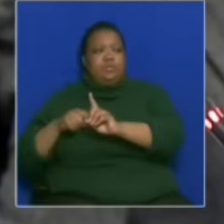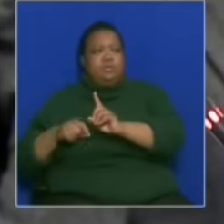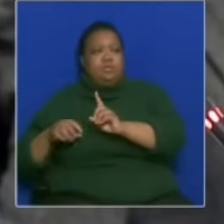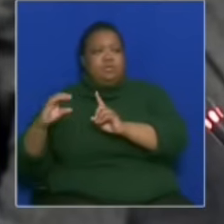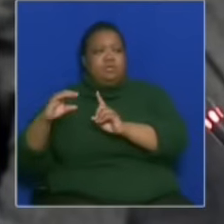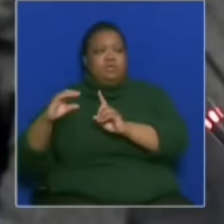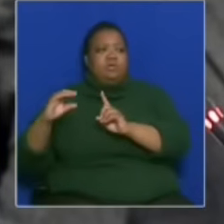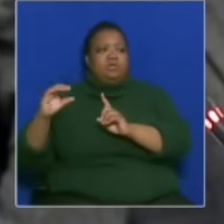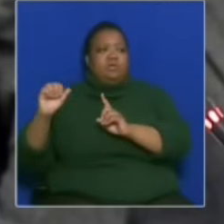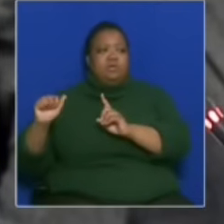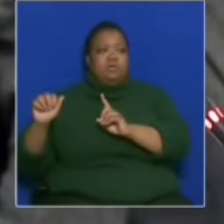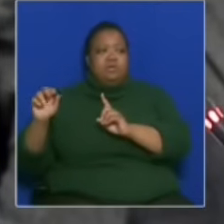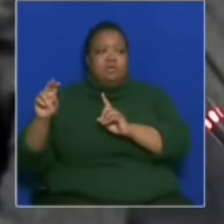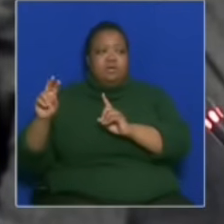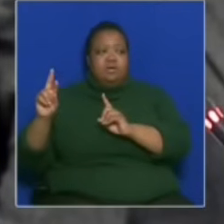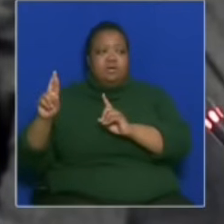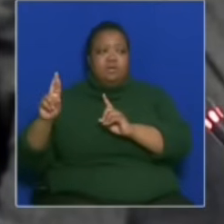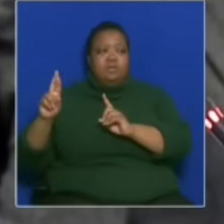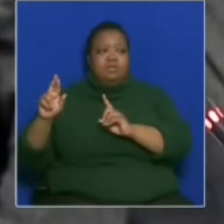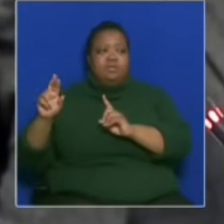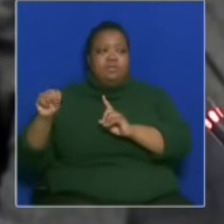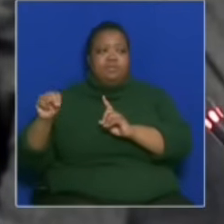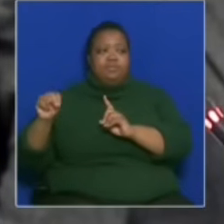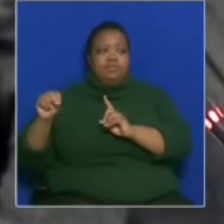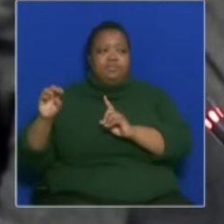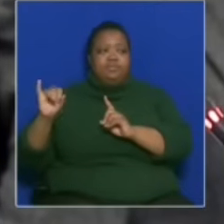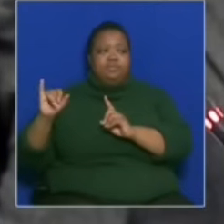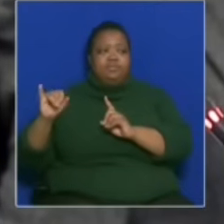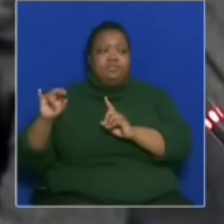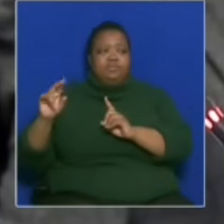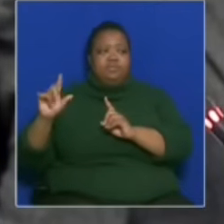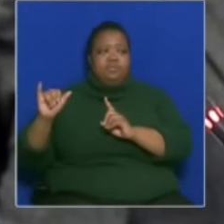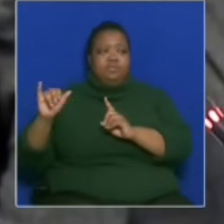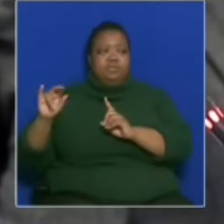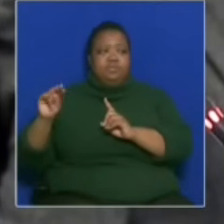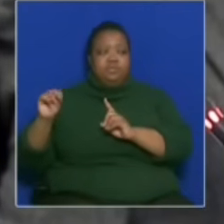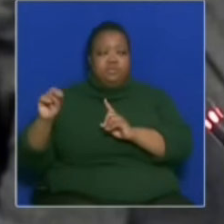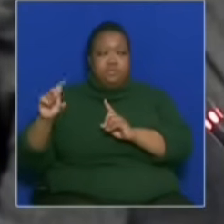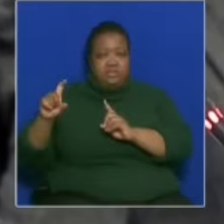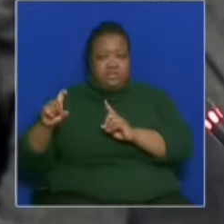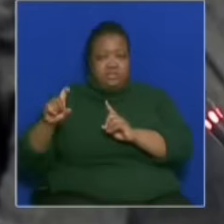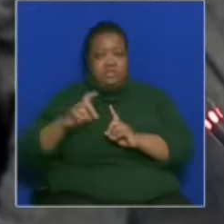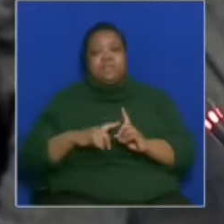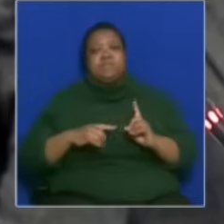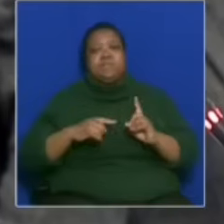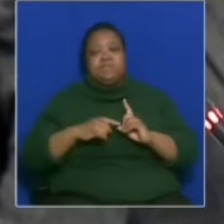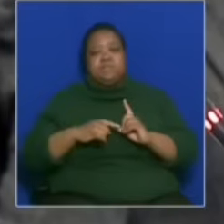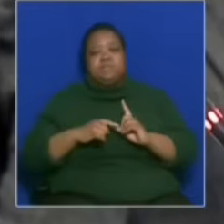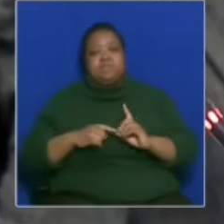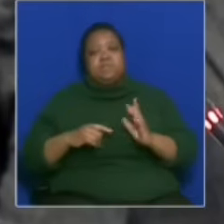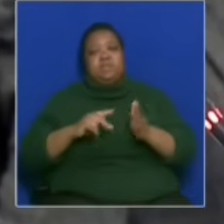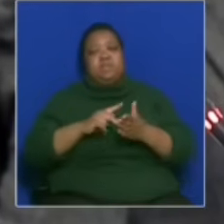where if we go to page 5966,